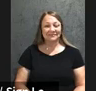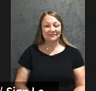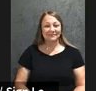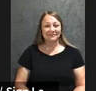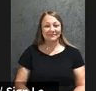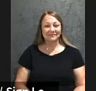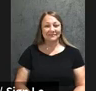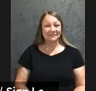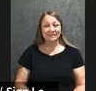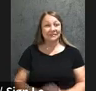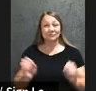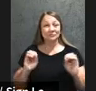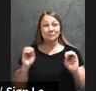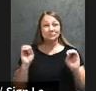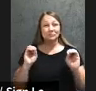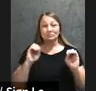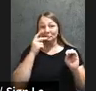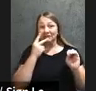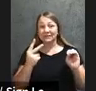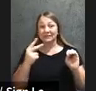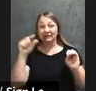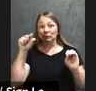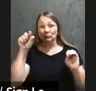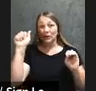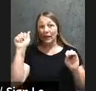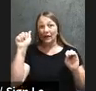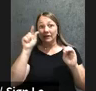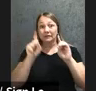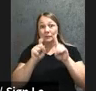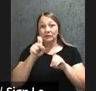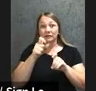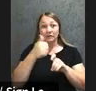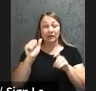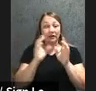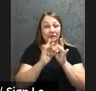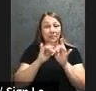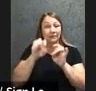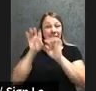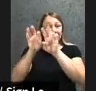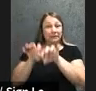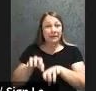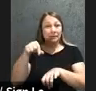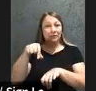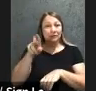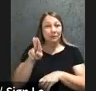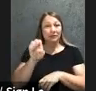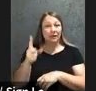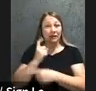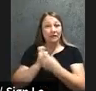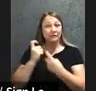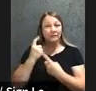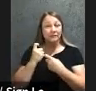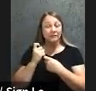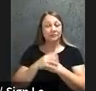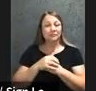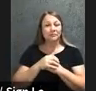I don't see anything in the Q&A right now. If anyone has any last minute questions, you're welcome to ask. As